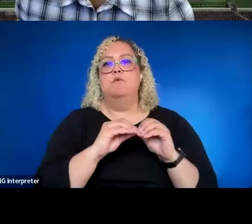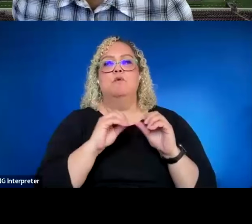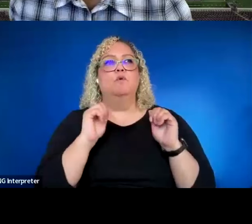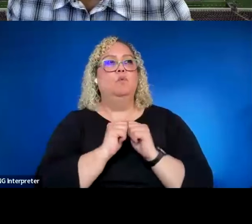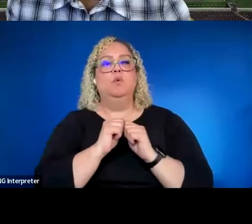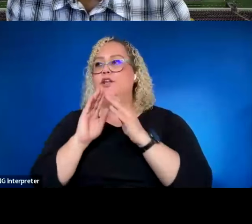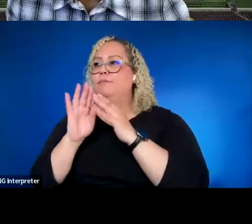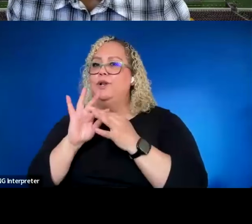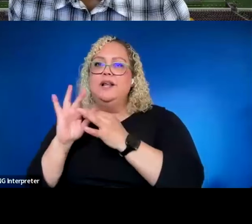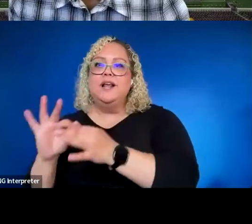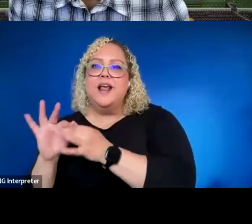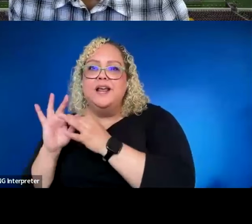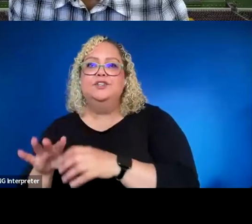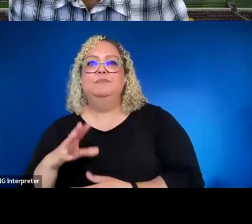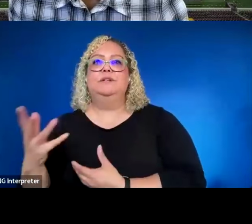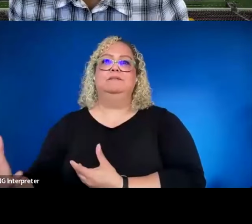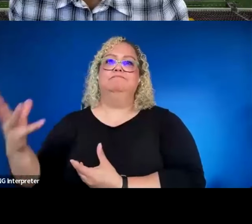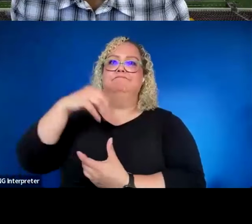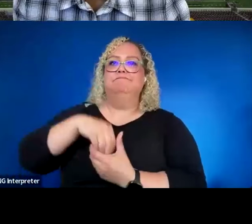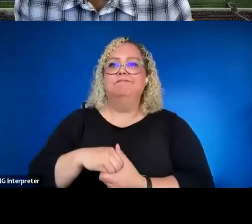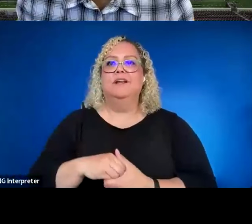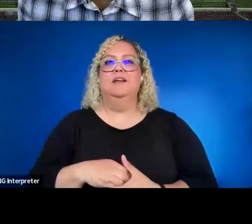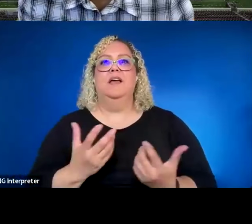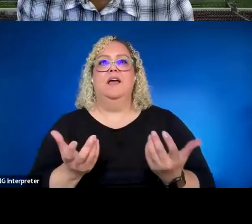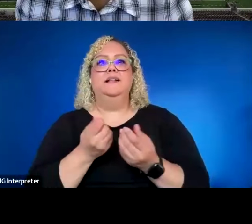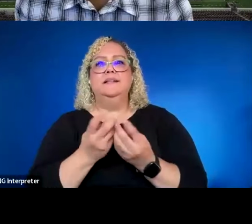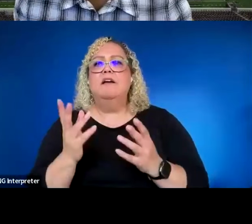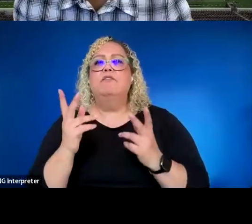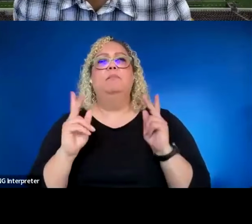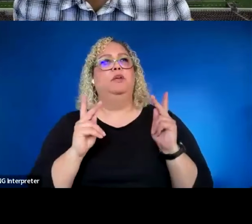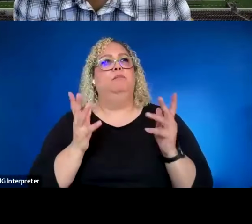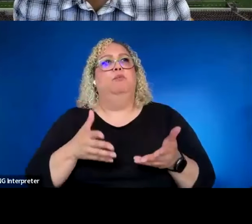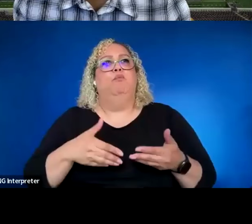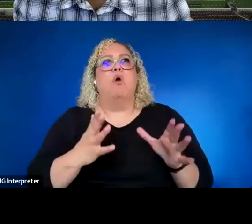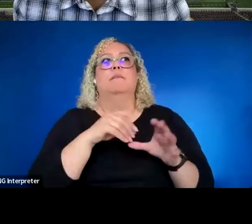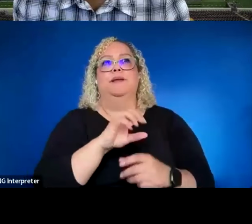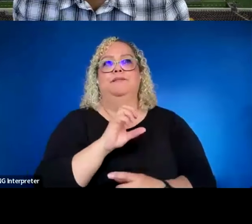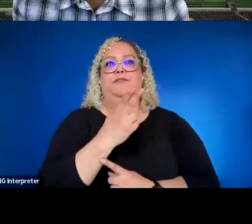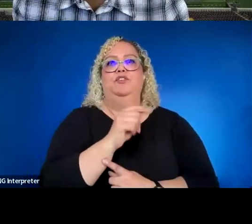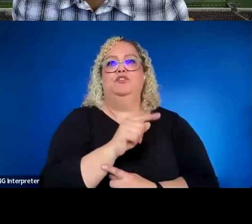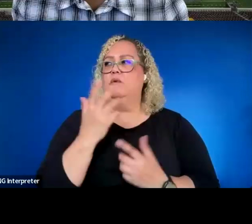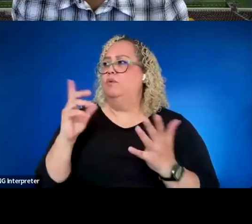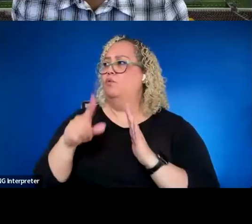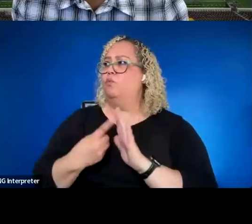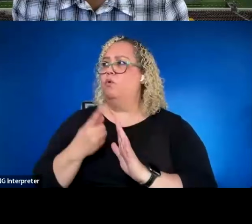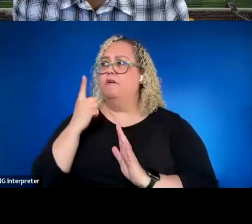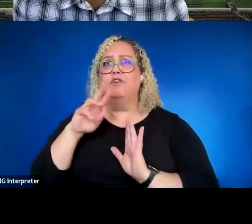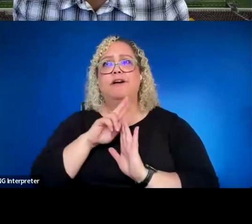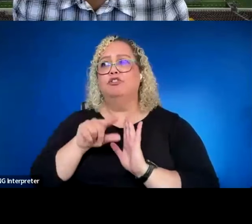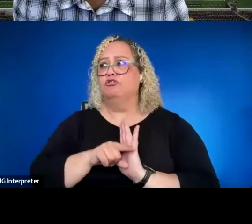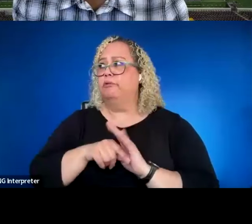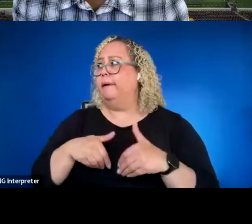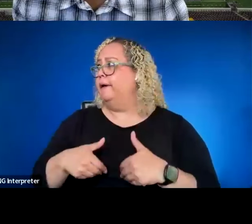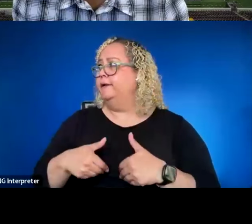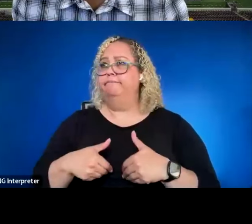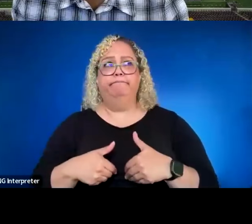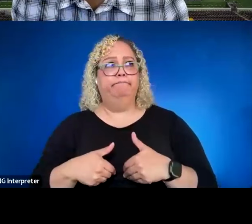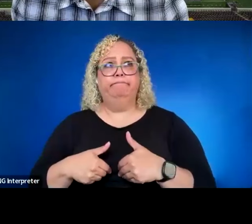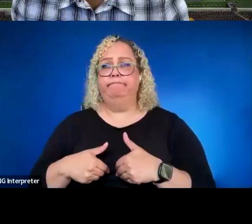undergraduates in building those relationships that could be meaningful for undergraduate education, but can create some